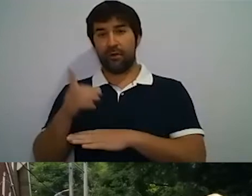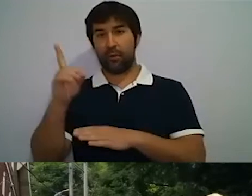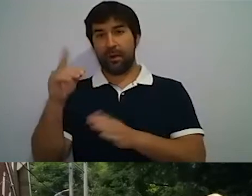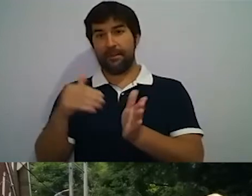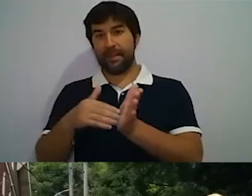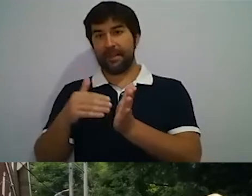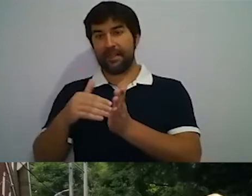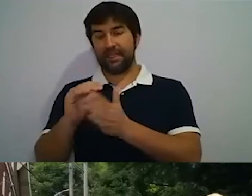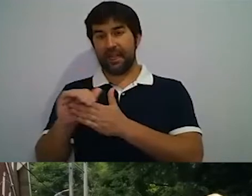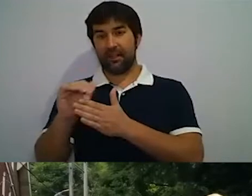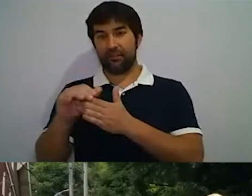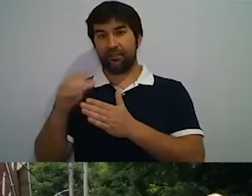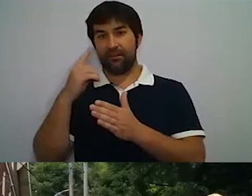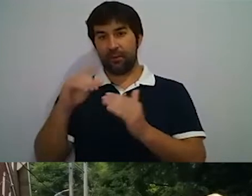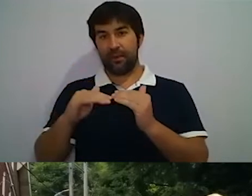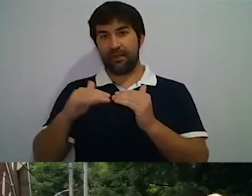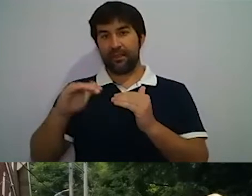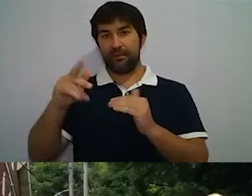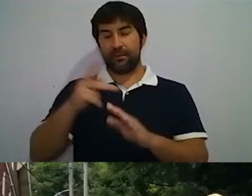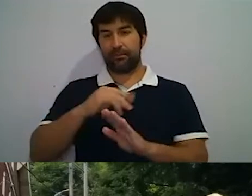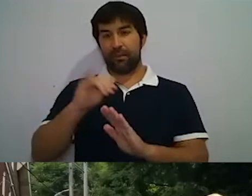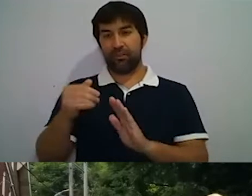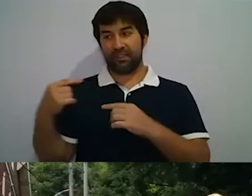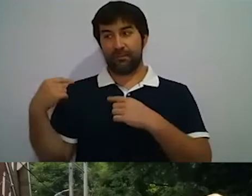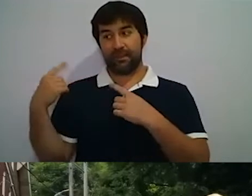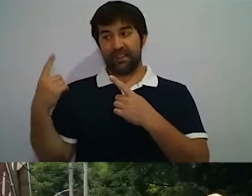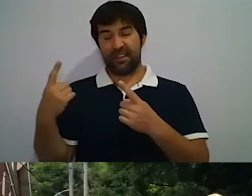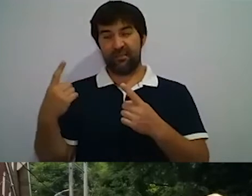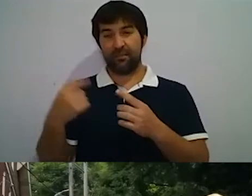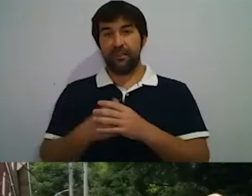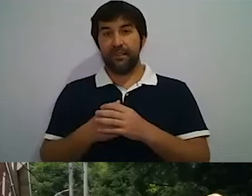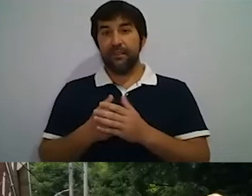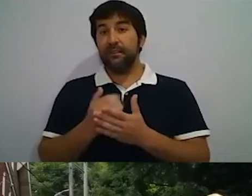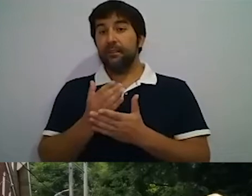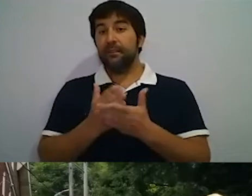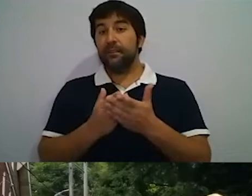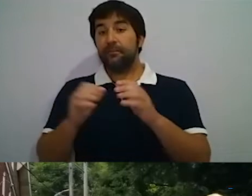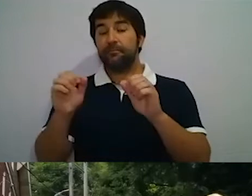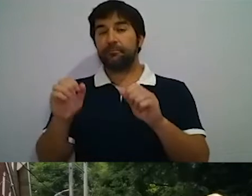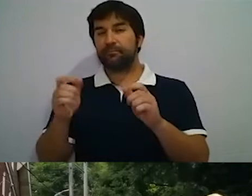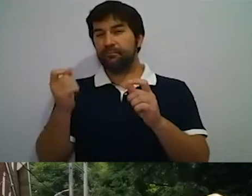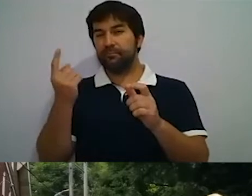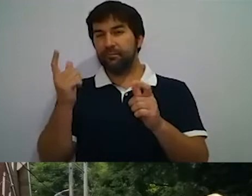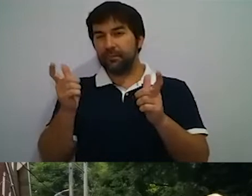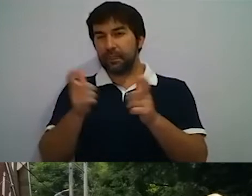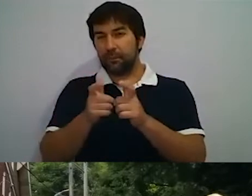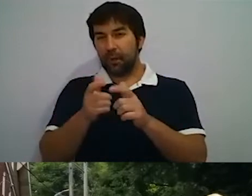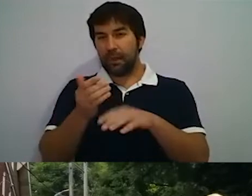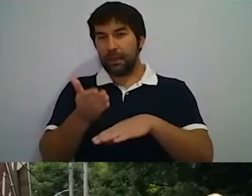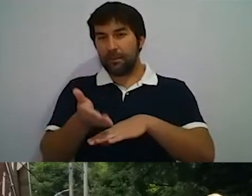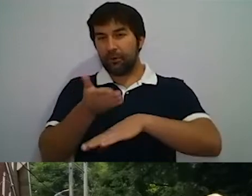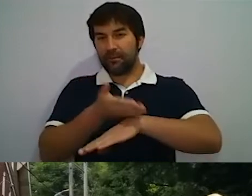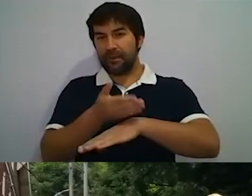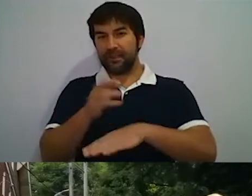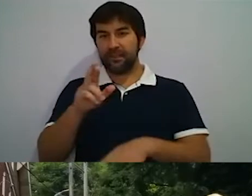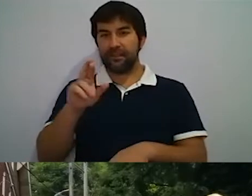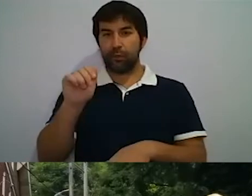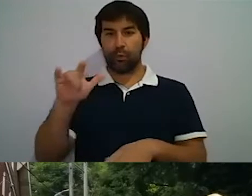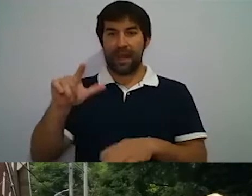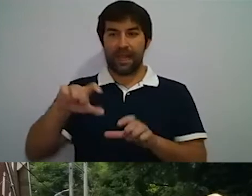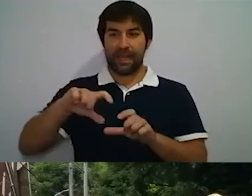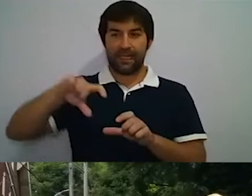bicycle facilities right now. We hope to increase that. 800 plus sets of public stairs, hundreds of thousands of street signs,